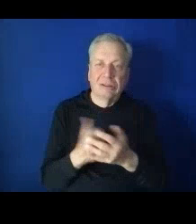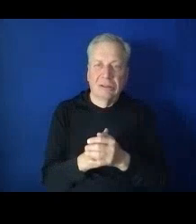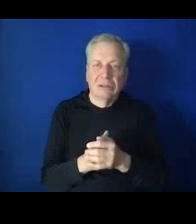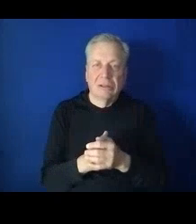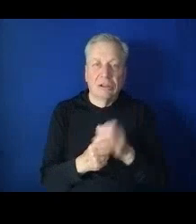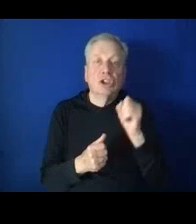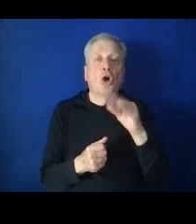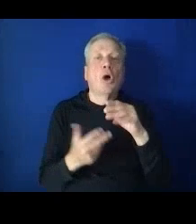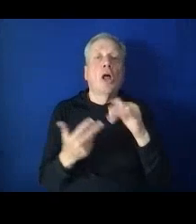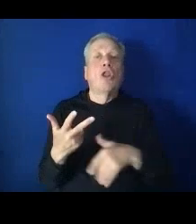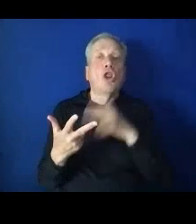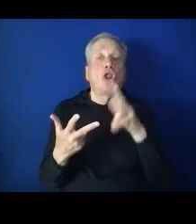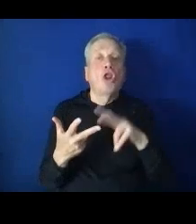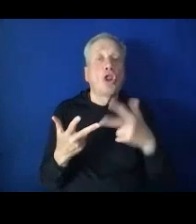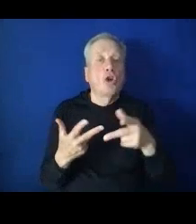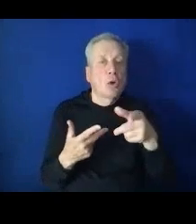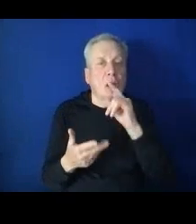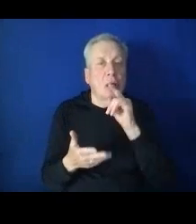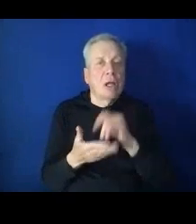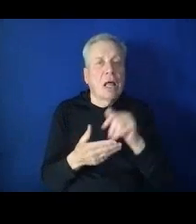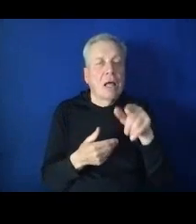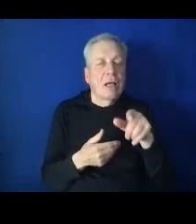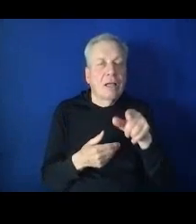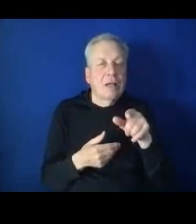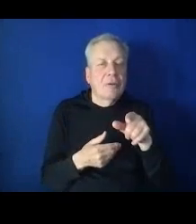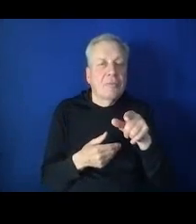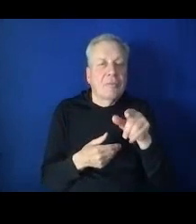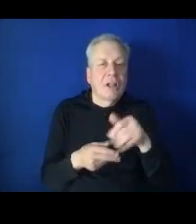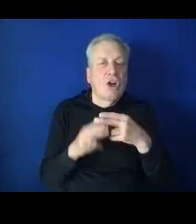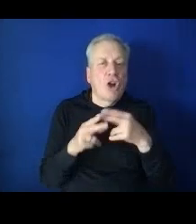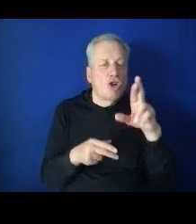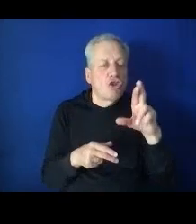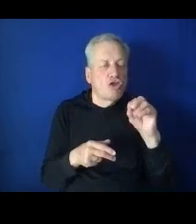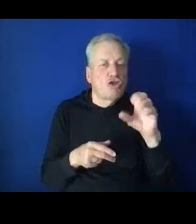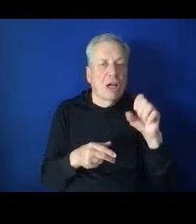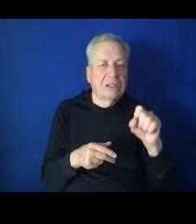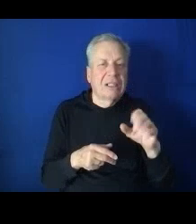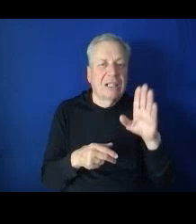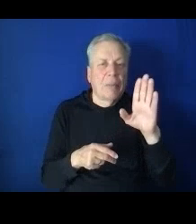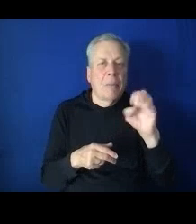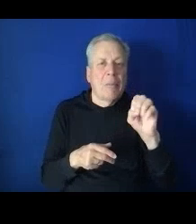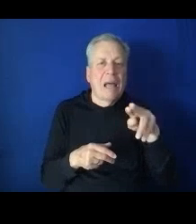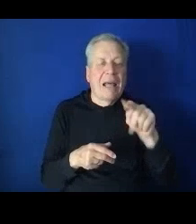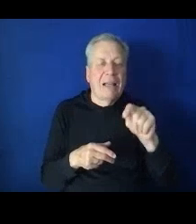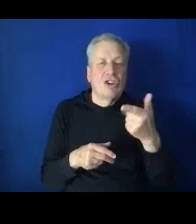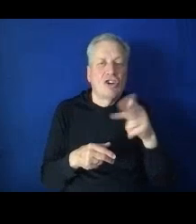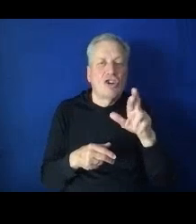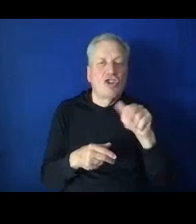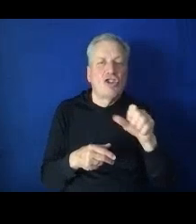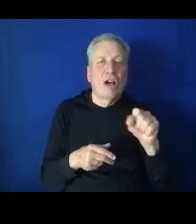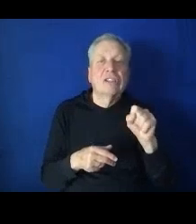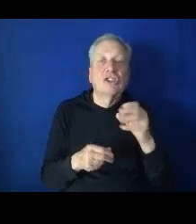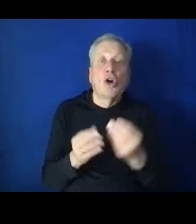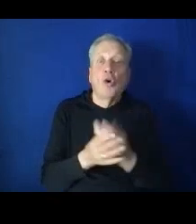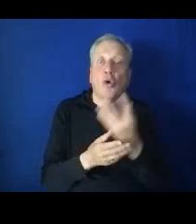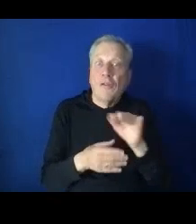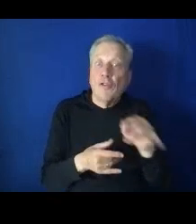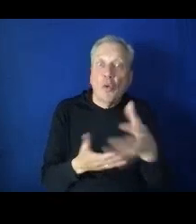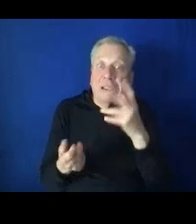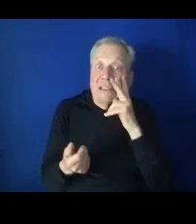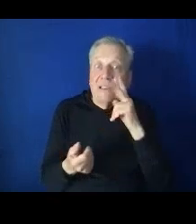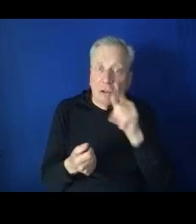And then the third one is Ross's bentgrass, and Ross's bentgrass is blooming right now. So if anyone wants to see it, you can go out